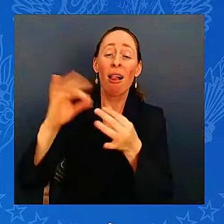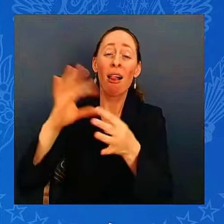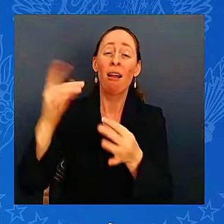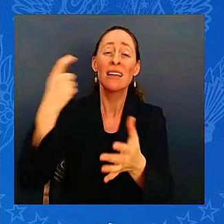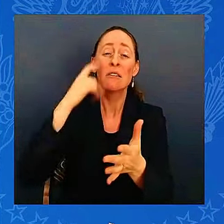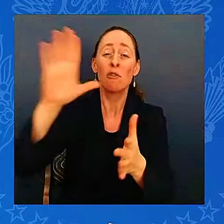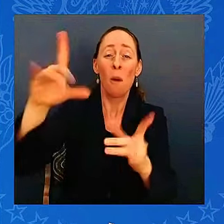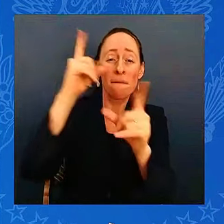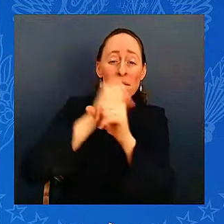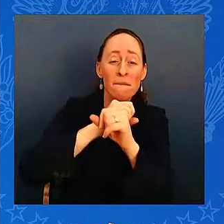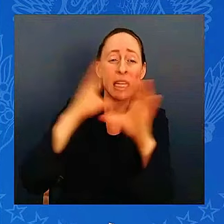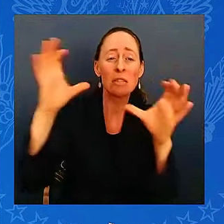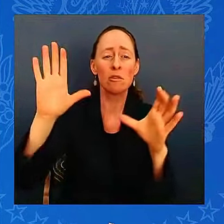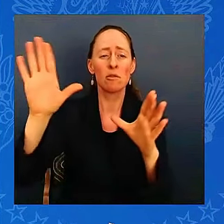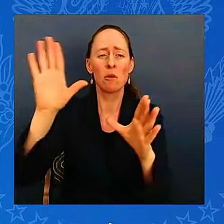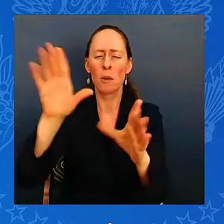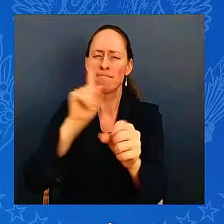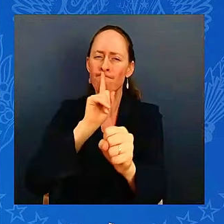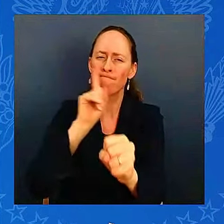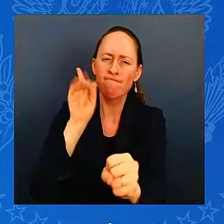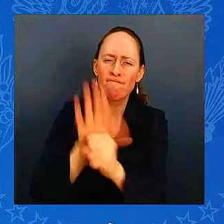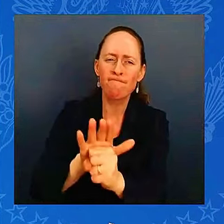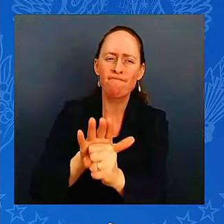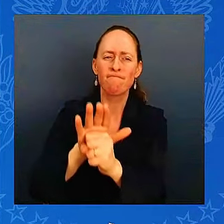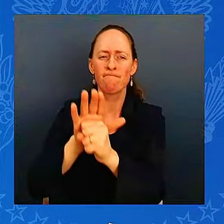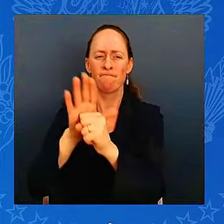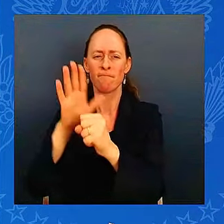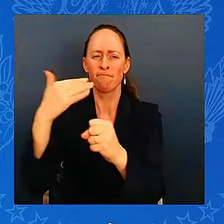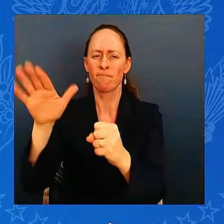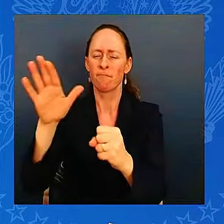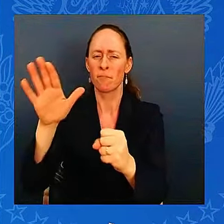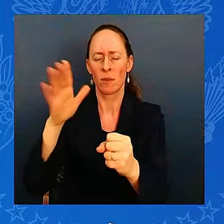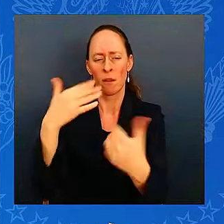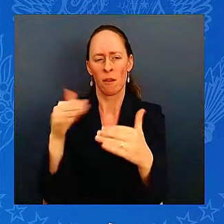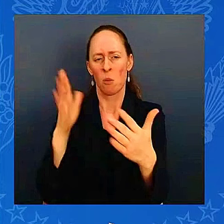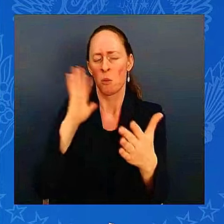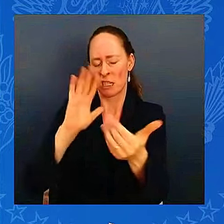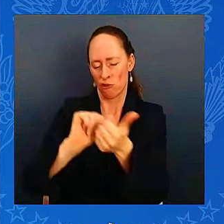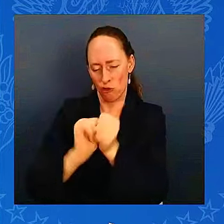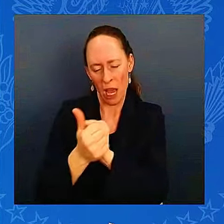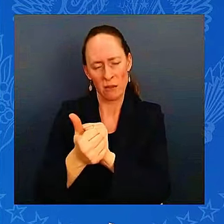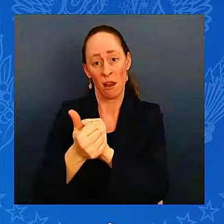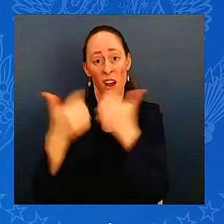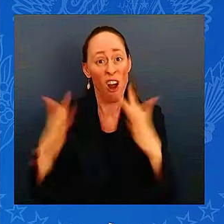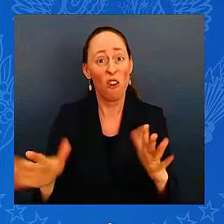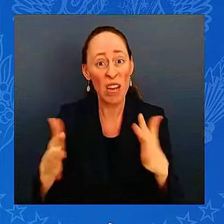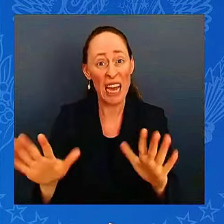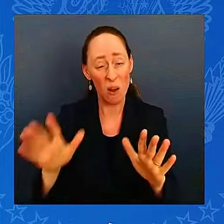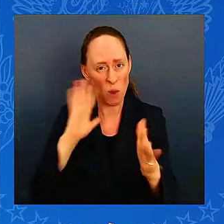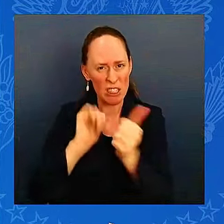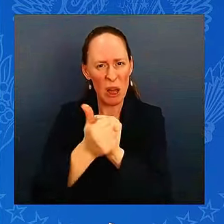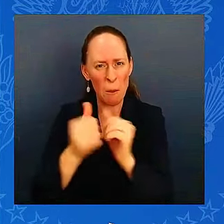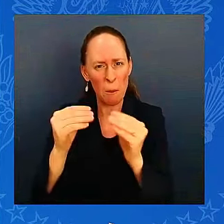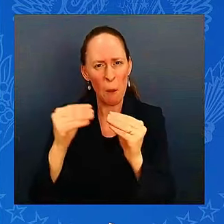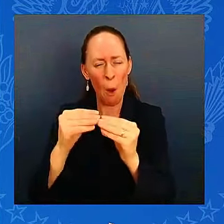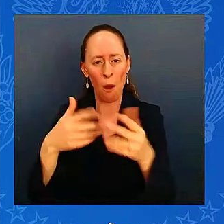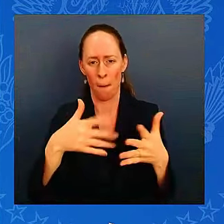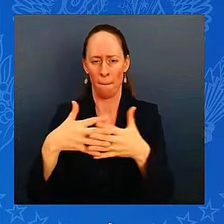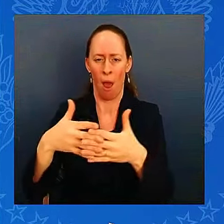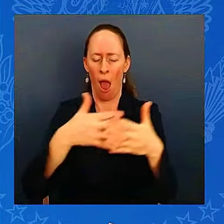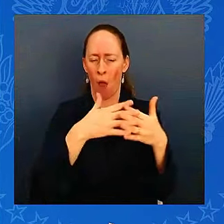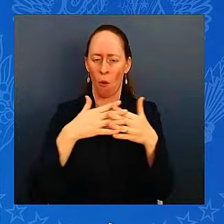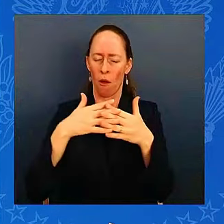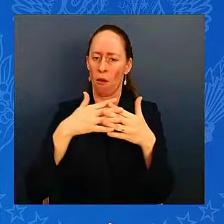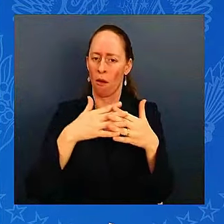literally changed the world and gone a long way to encourage Americans to be convinced once again that we can